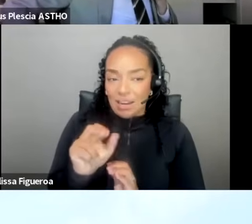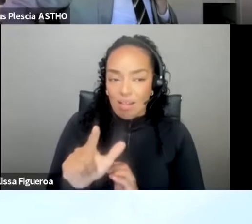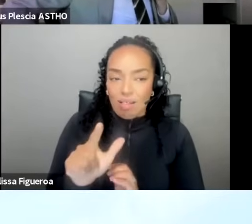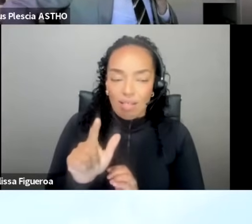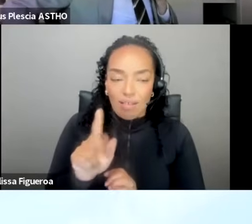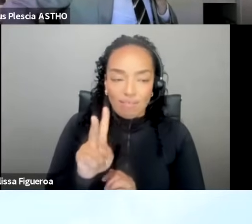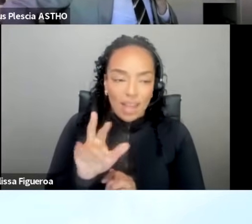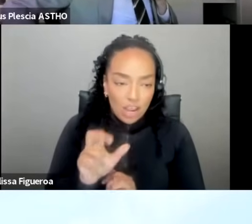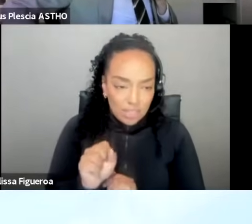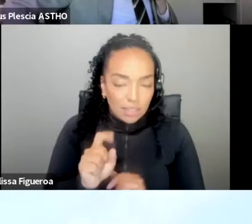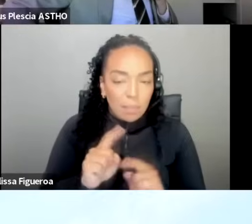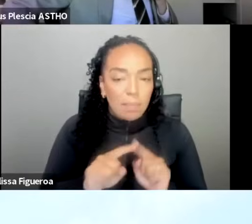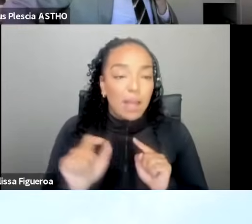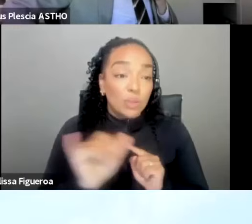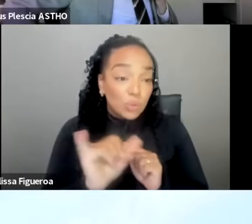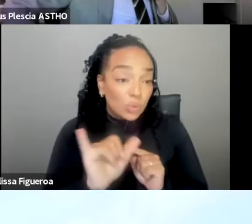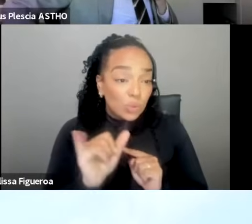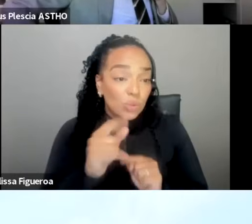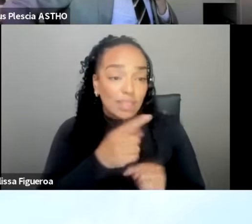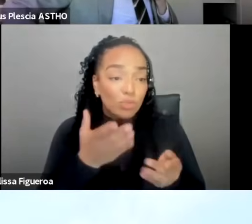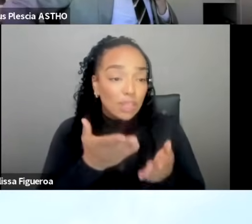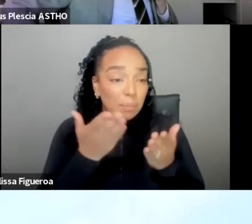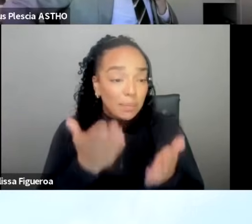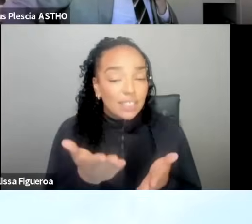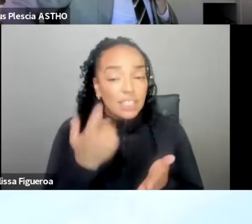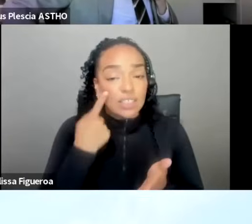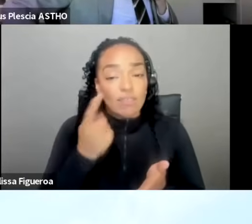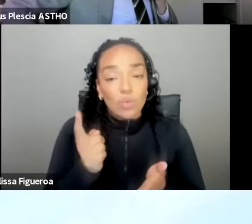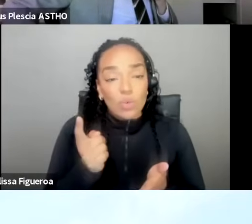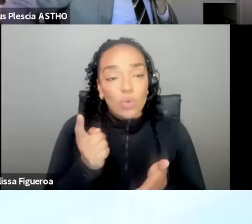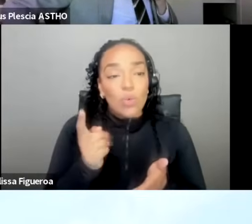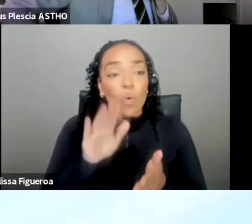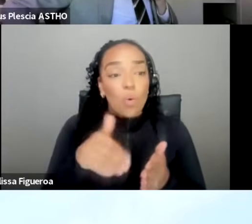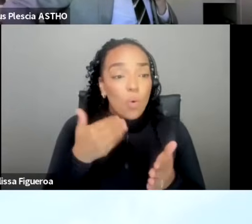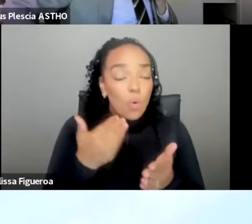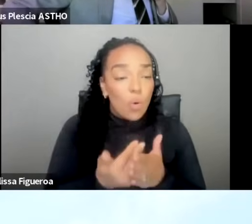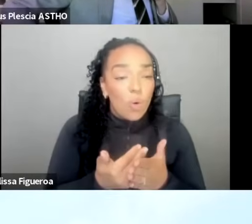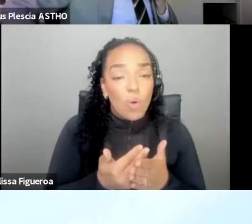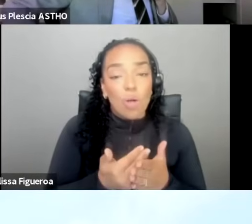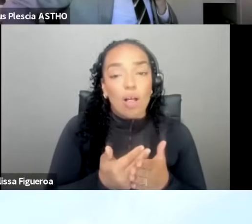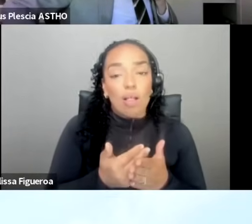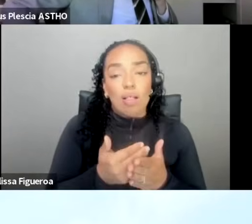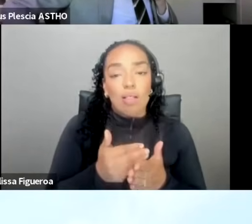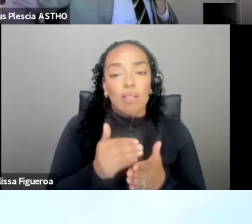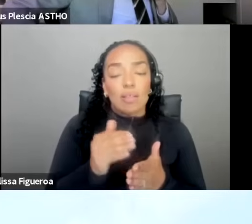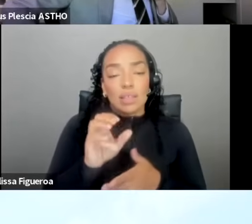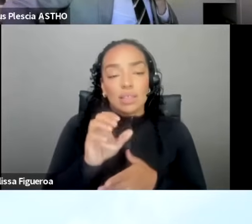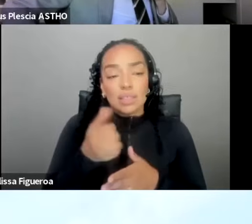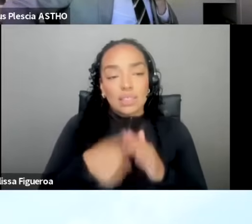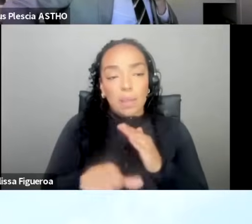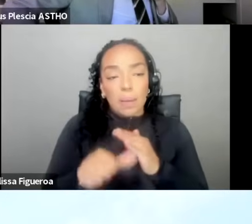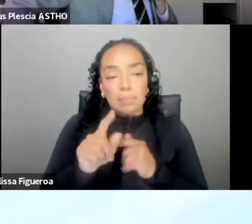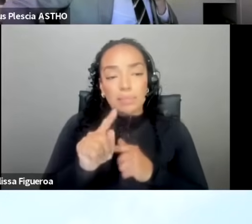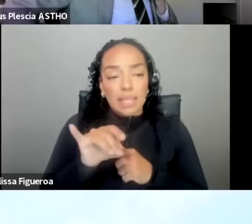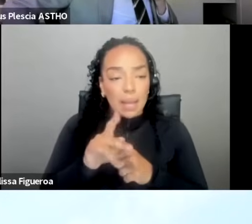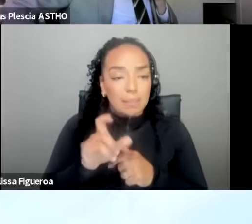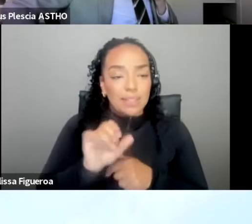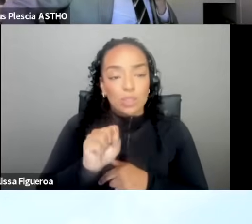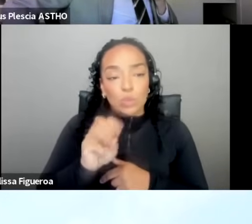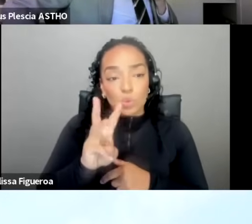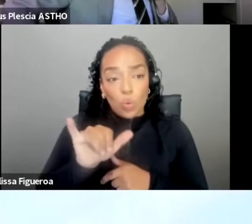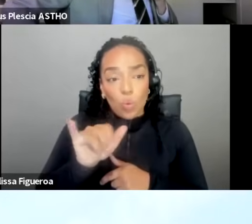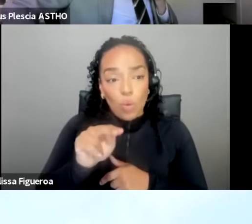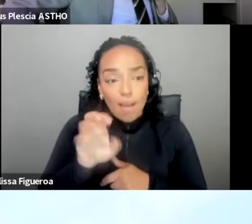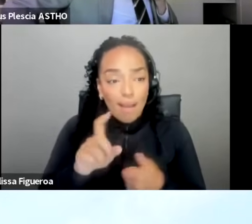vaccine, but it's also recommendations come out also for all the zoonotic subtypes, mostly the swine influenza viruses, so